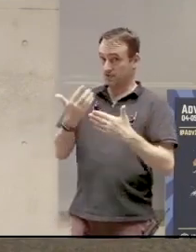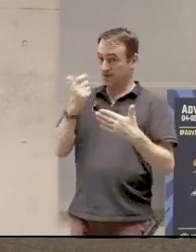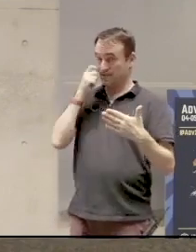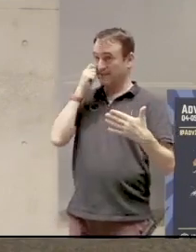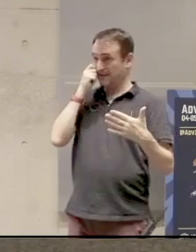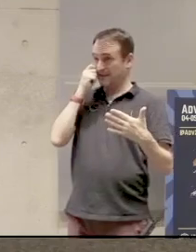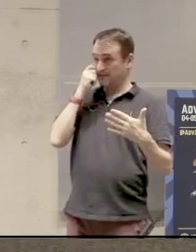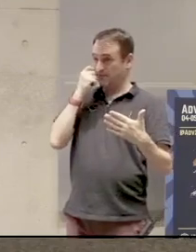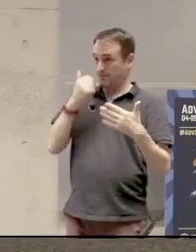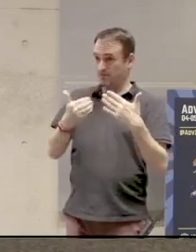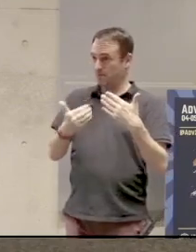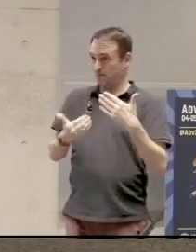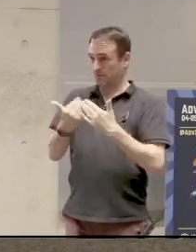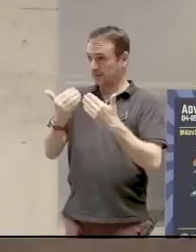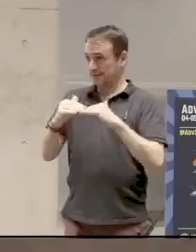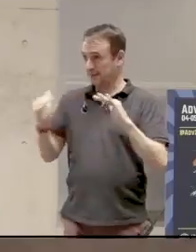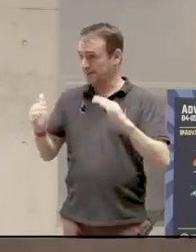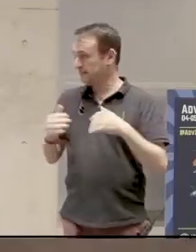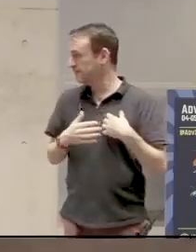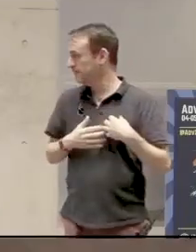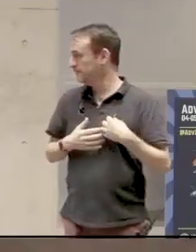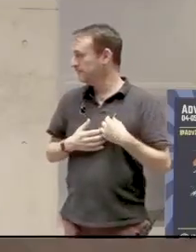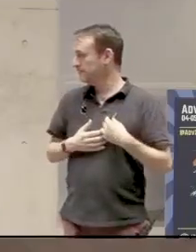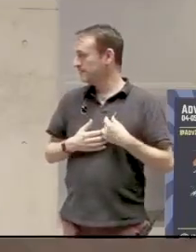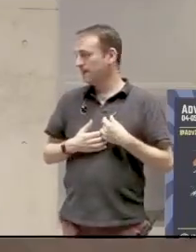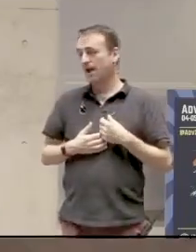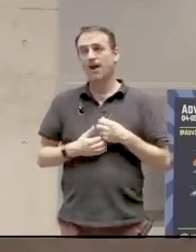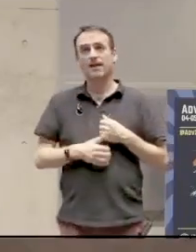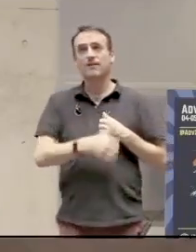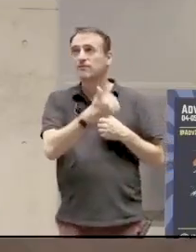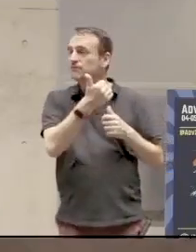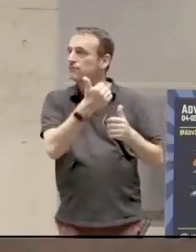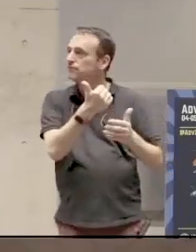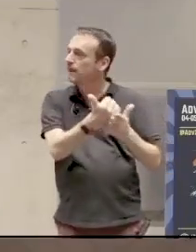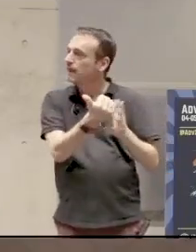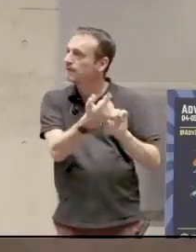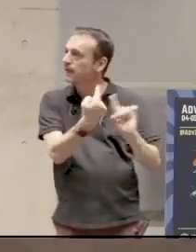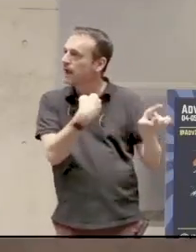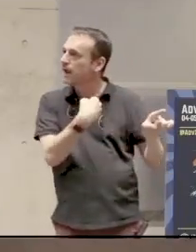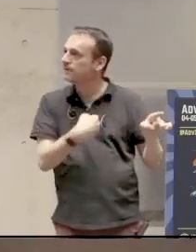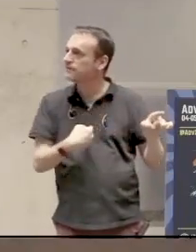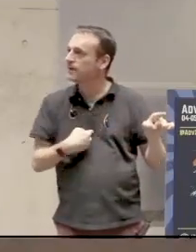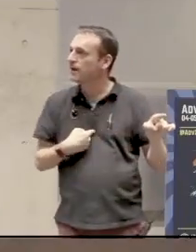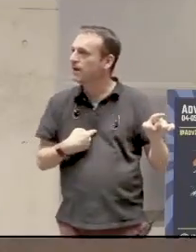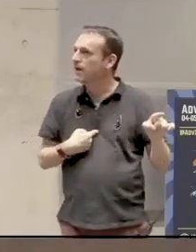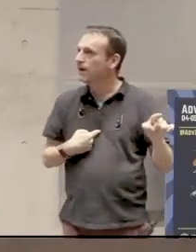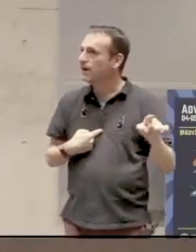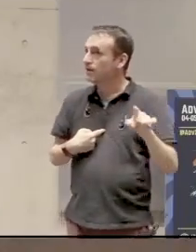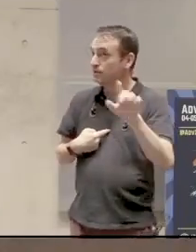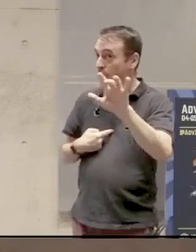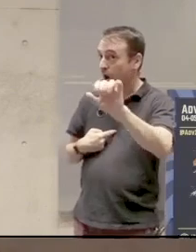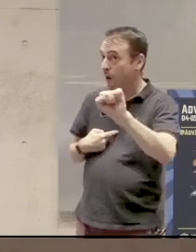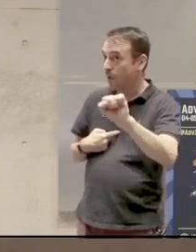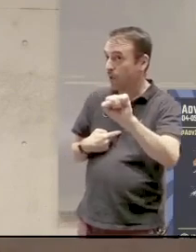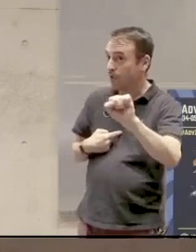that is my pick. That is a fantastic answer, as I think the scathing woos indicated.